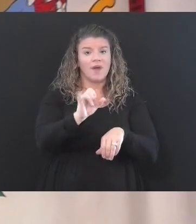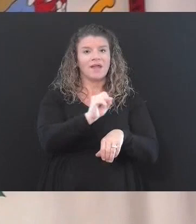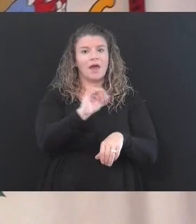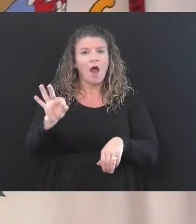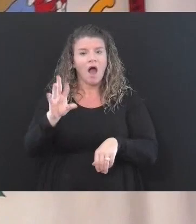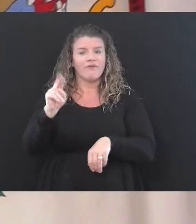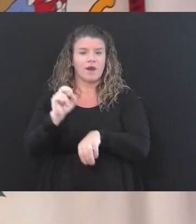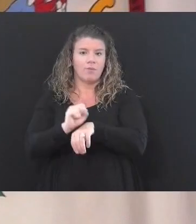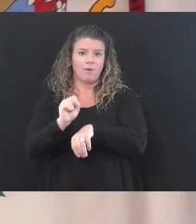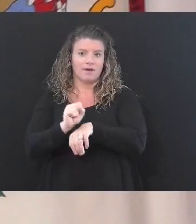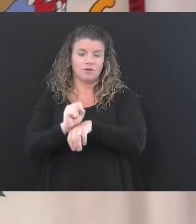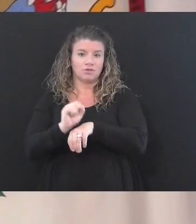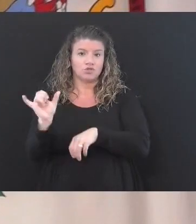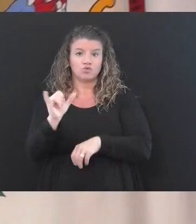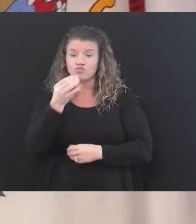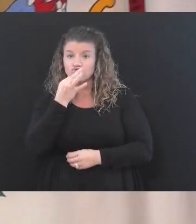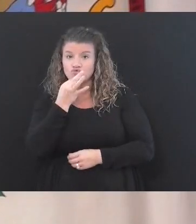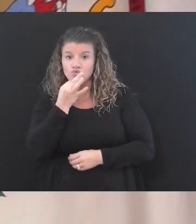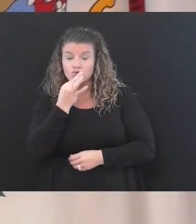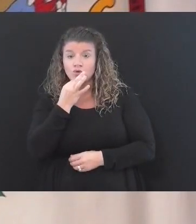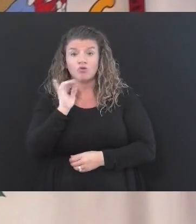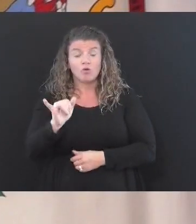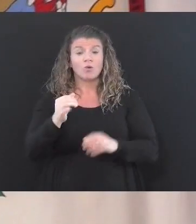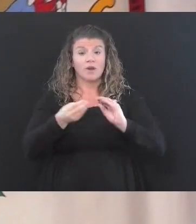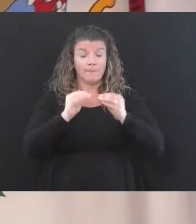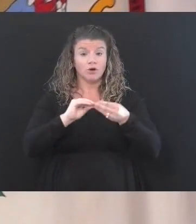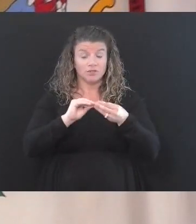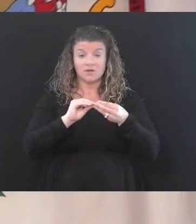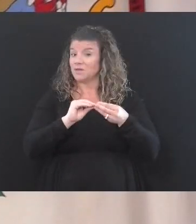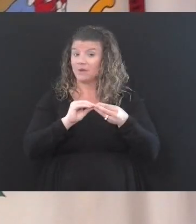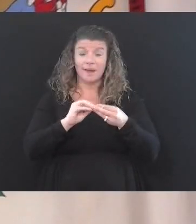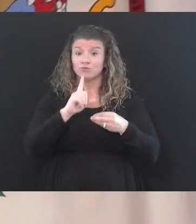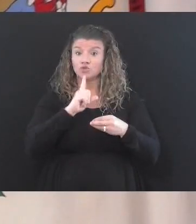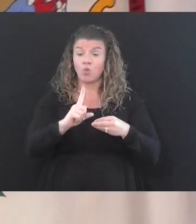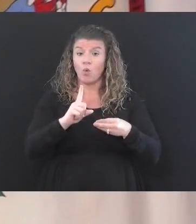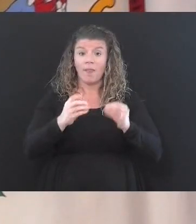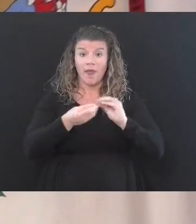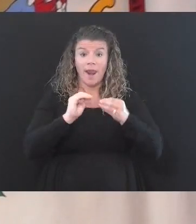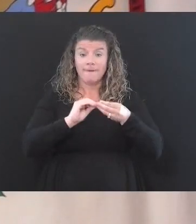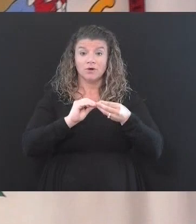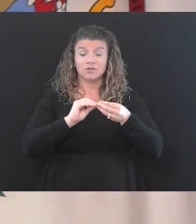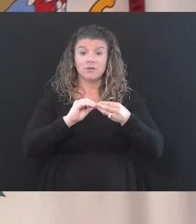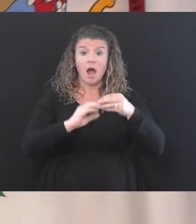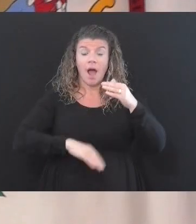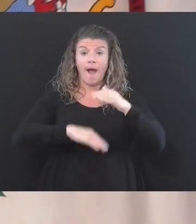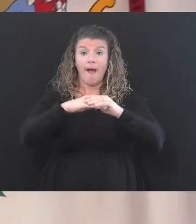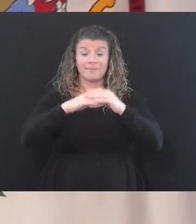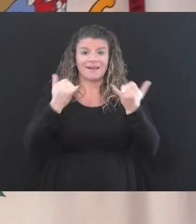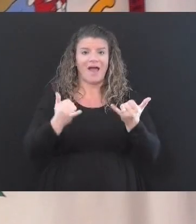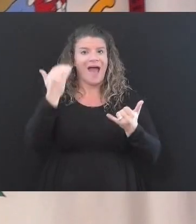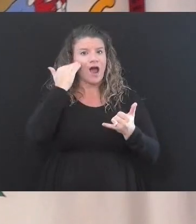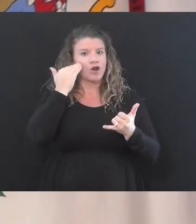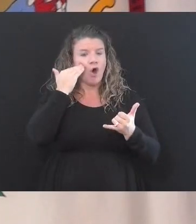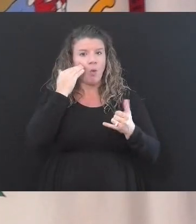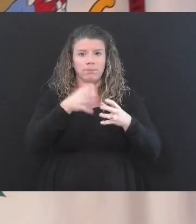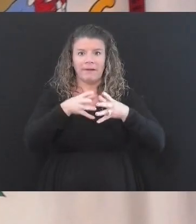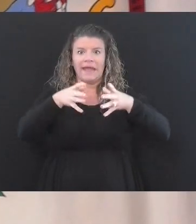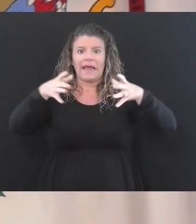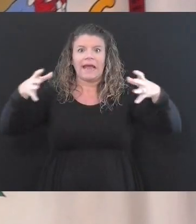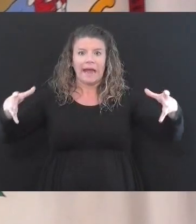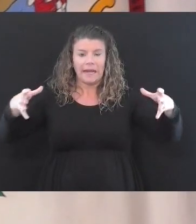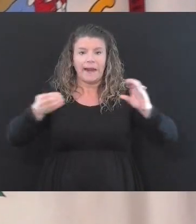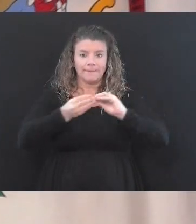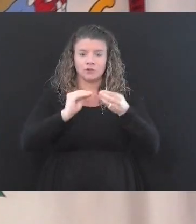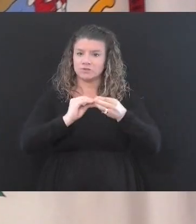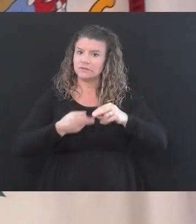unemployment. So as the numbers, I'm sure up till this point in time, have grown,